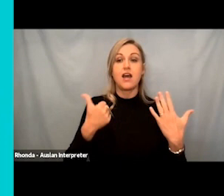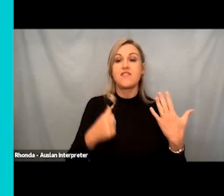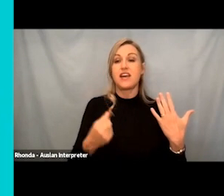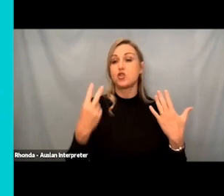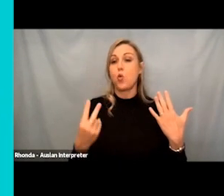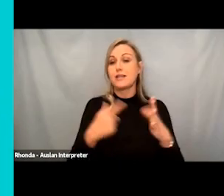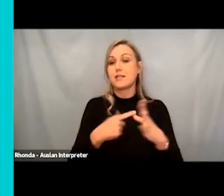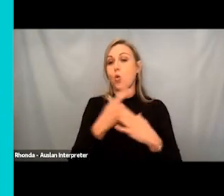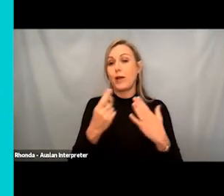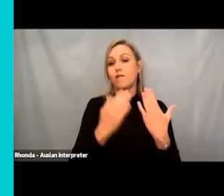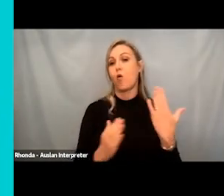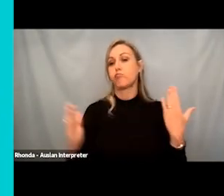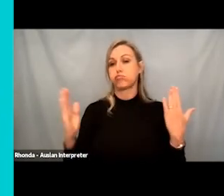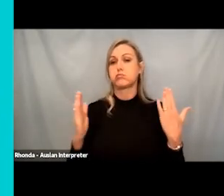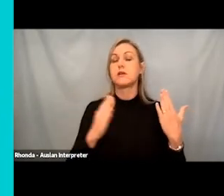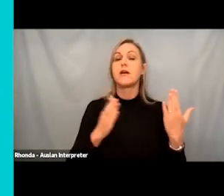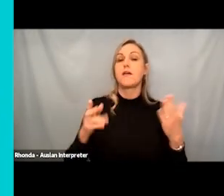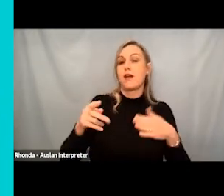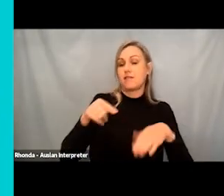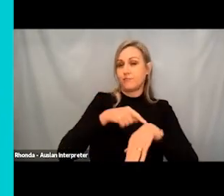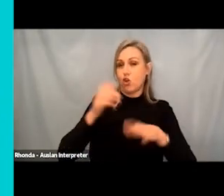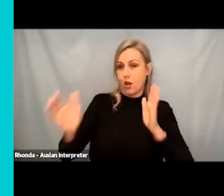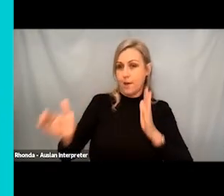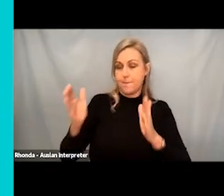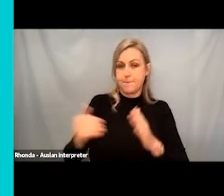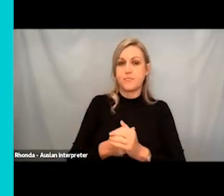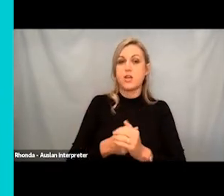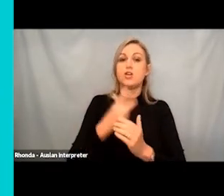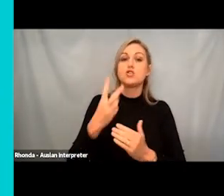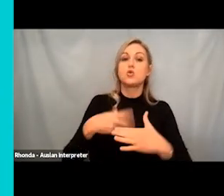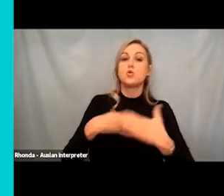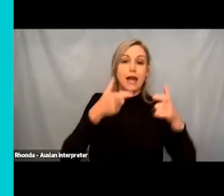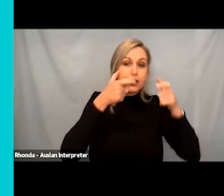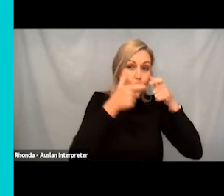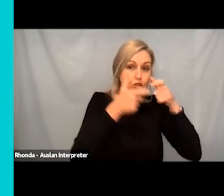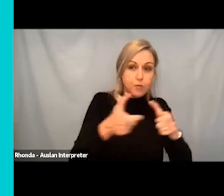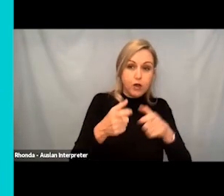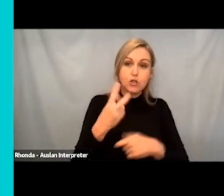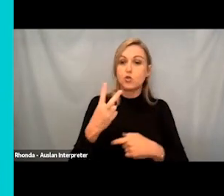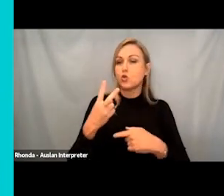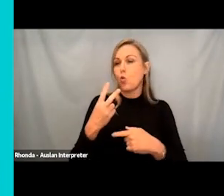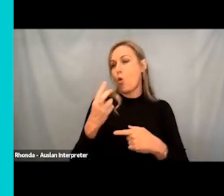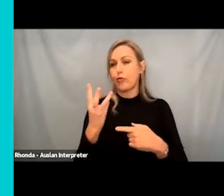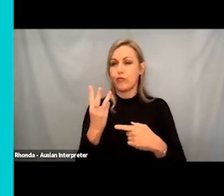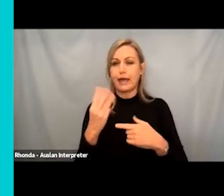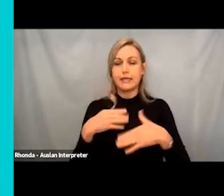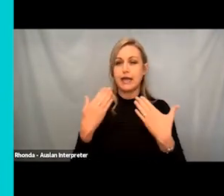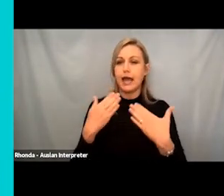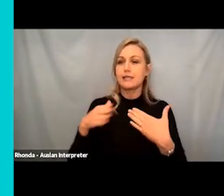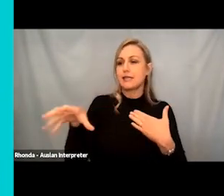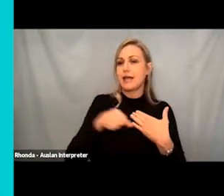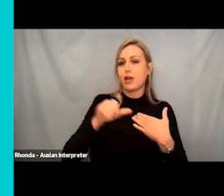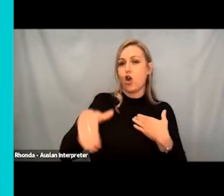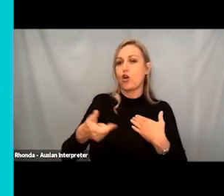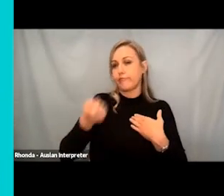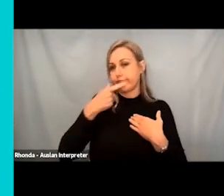for the remainder of the active intervention period, with 2 days supervised and 2 or 3 days takeaway medication,